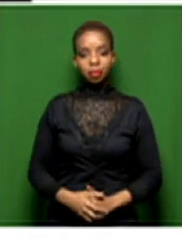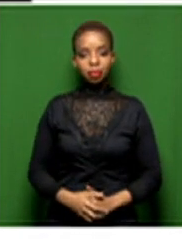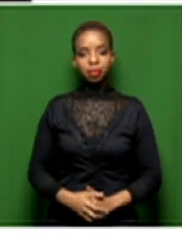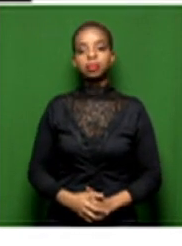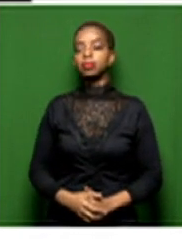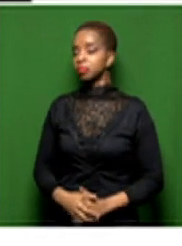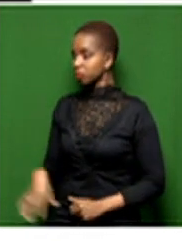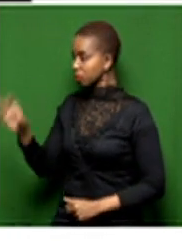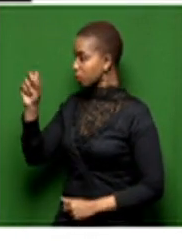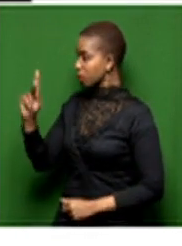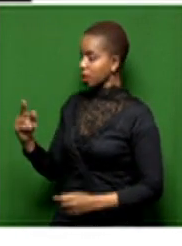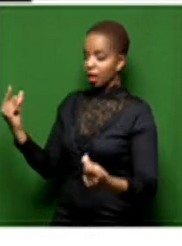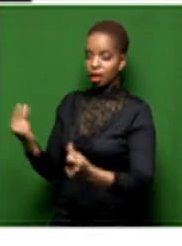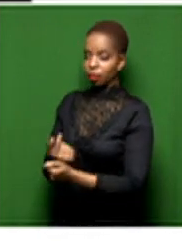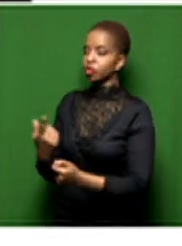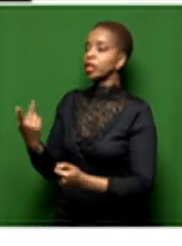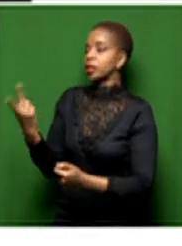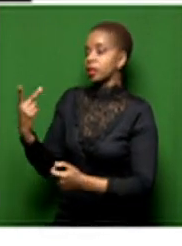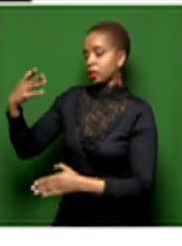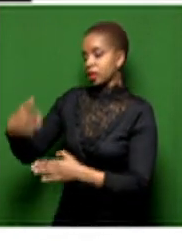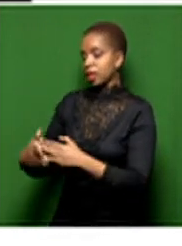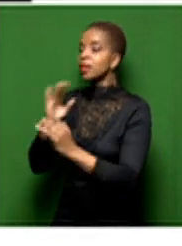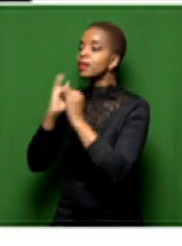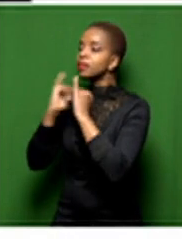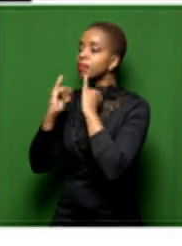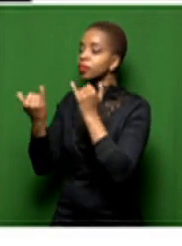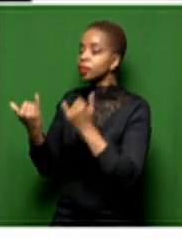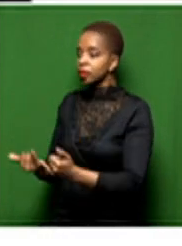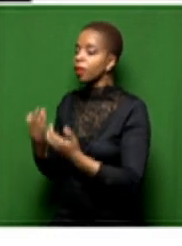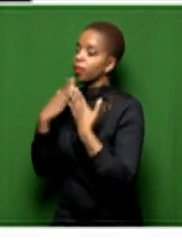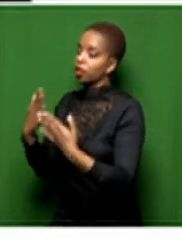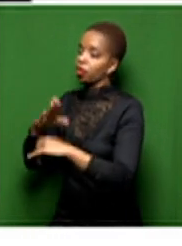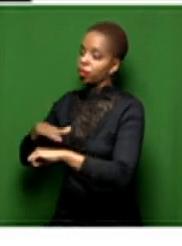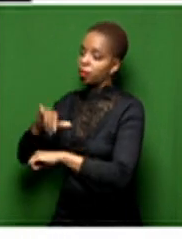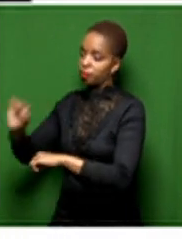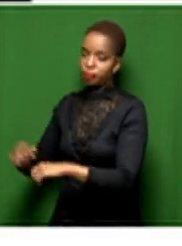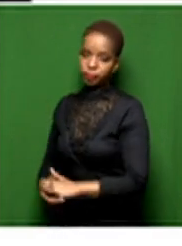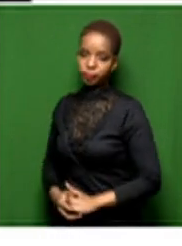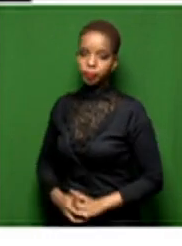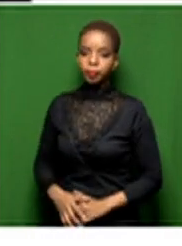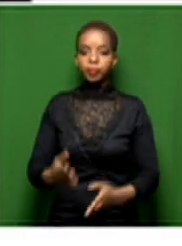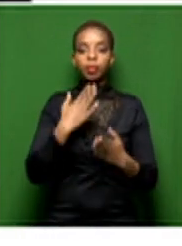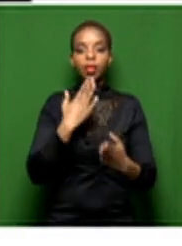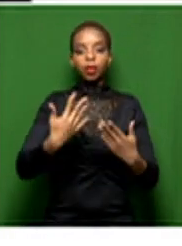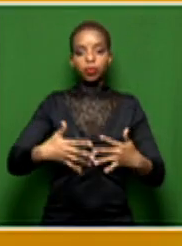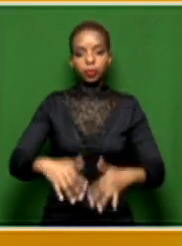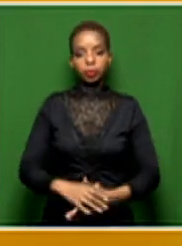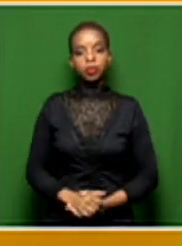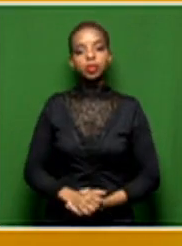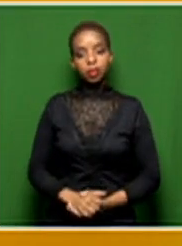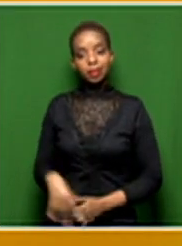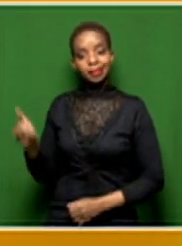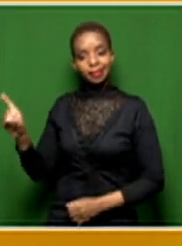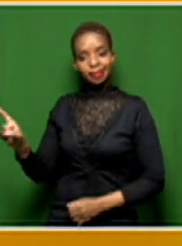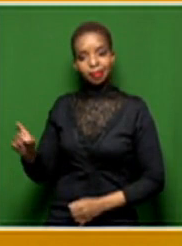All right, Dr. Maake, we have to leave you there, unfortunately. Great conversation this is. Thank you so much for your time. Thank you very much. Bye. And that is